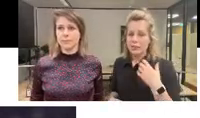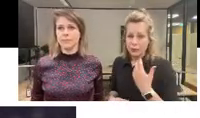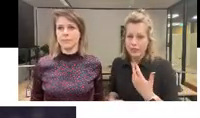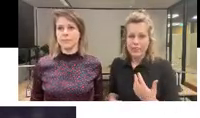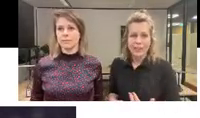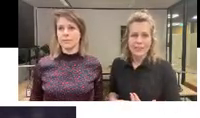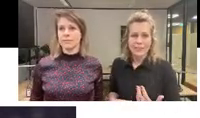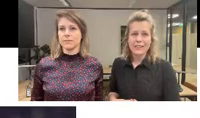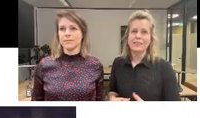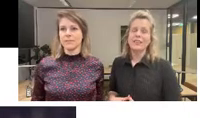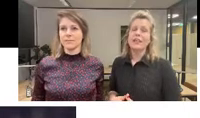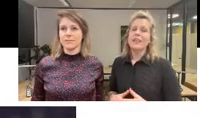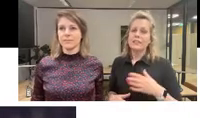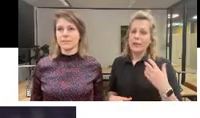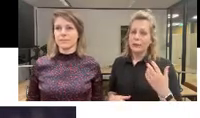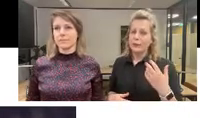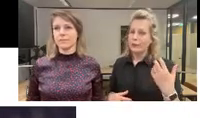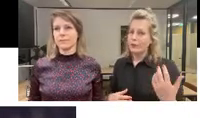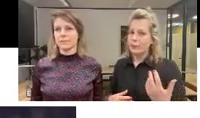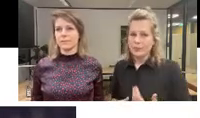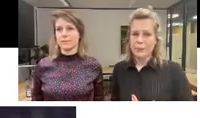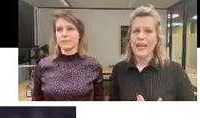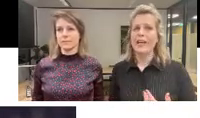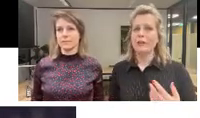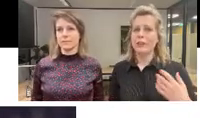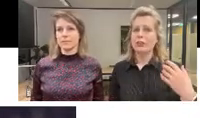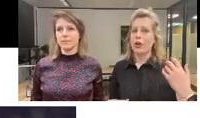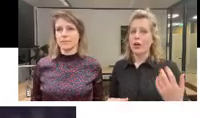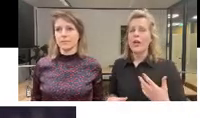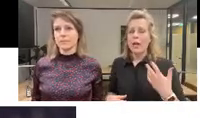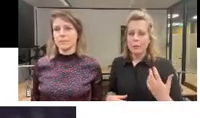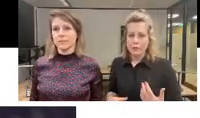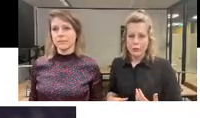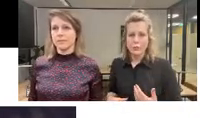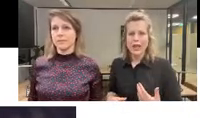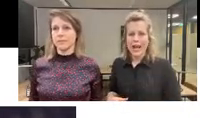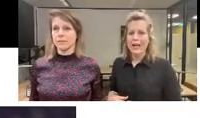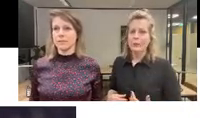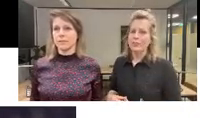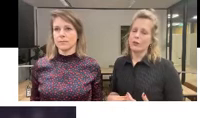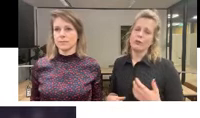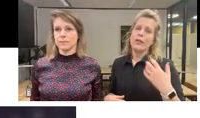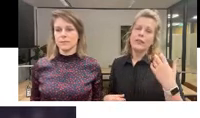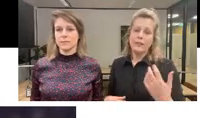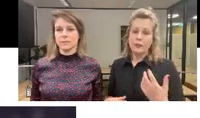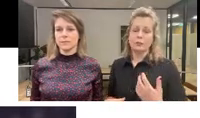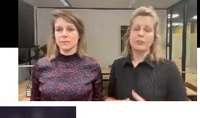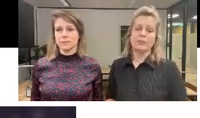the suicidality, self-injurious risk behaviors, or a presumed high risk